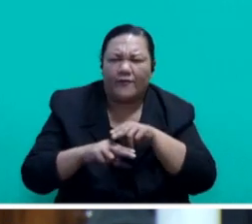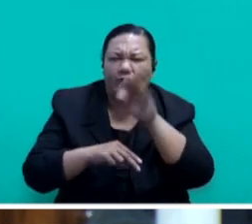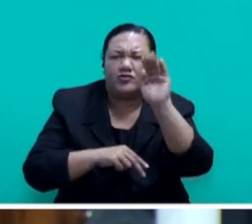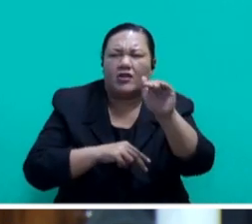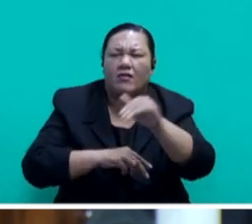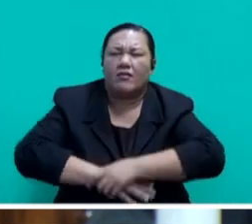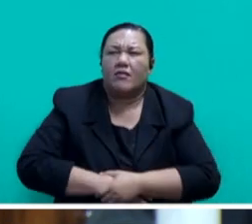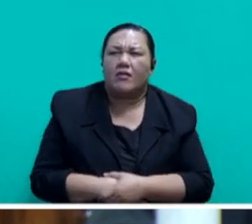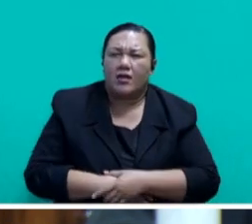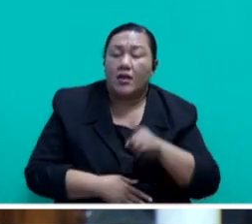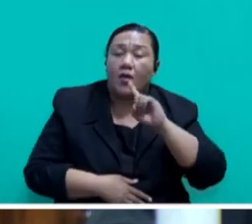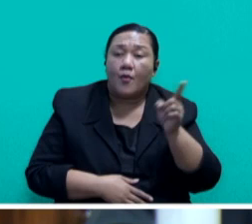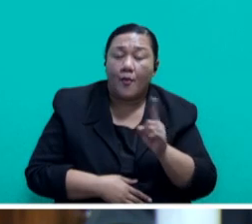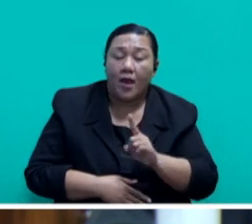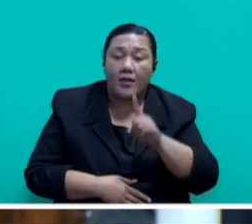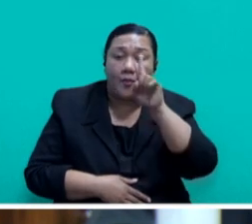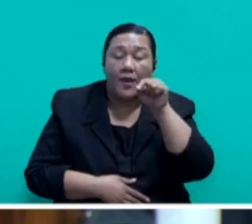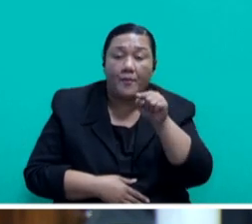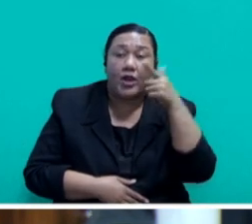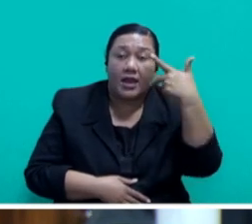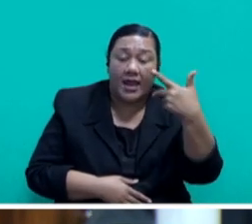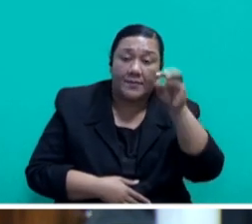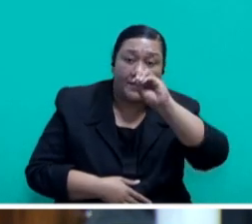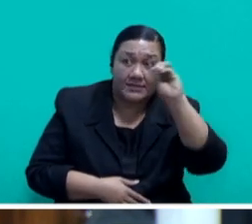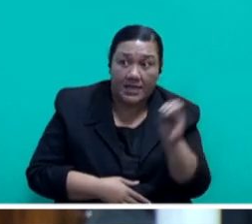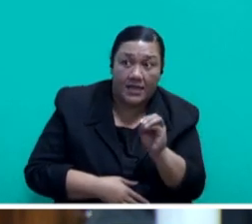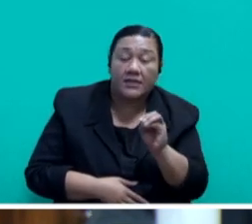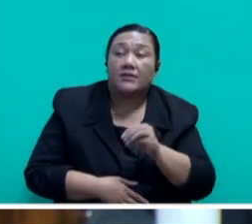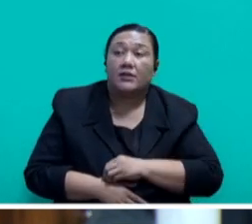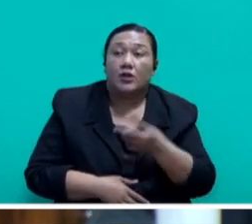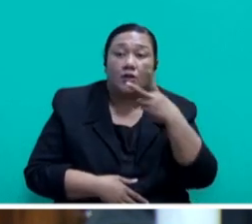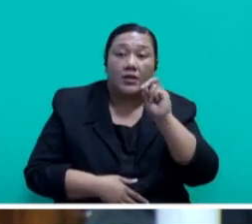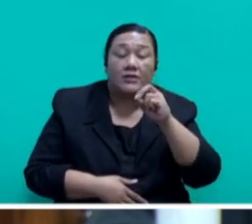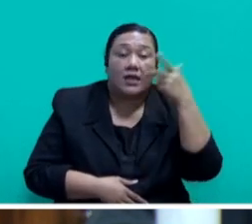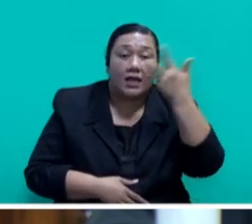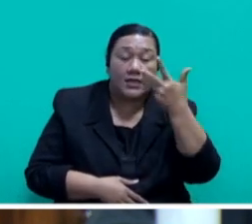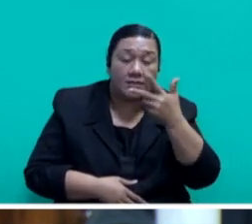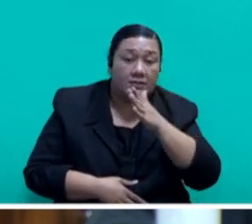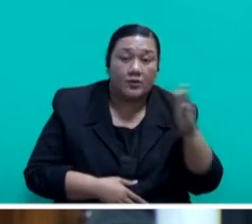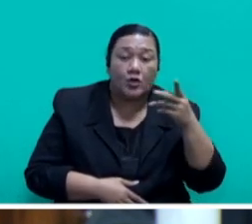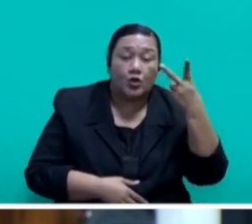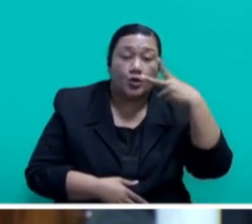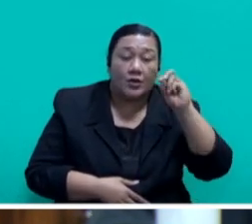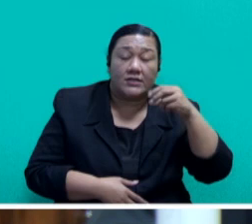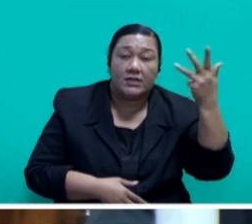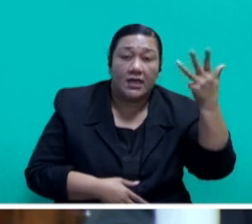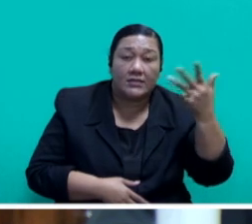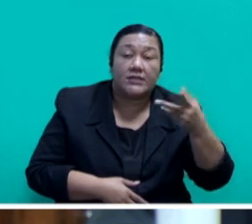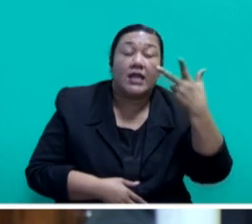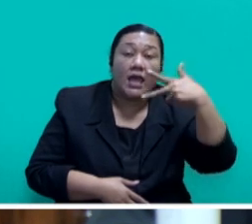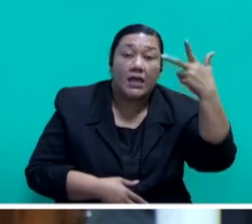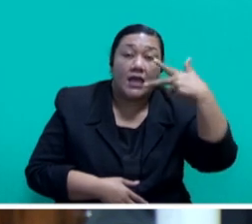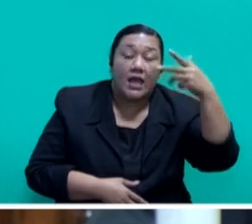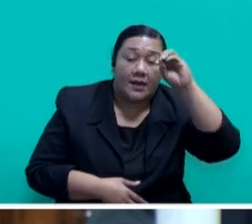from 48.8% from 2018 to 2019 to a staggering 88.8% by